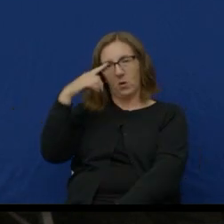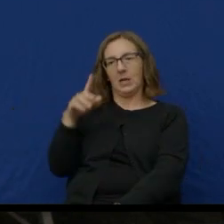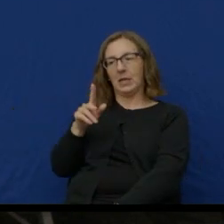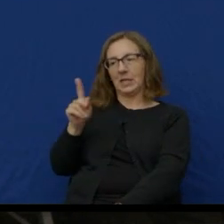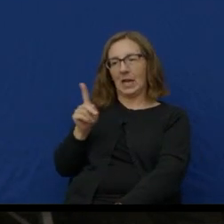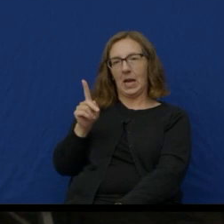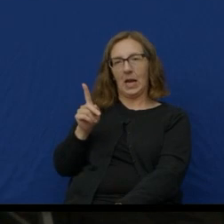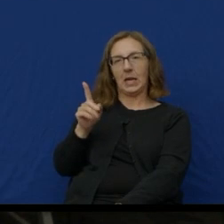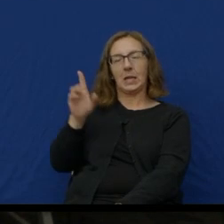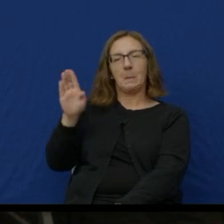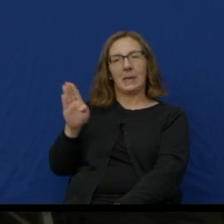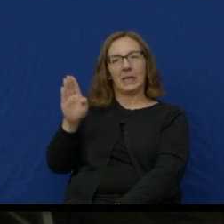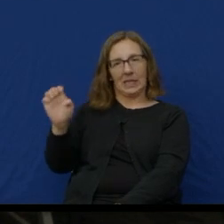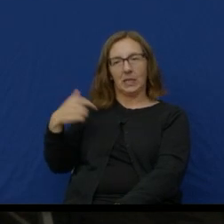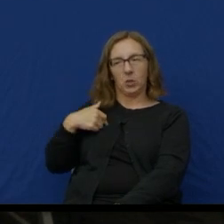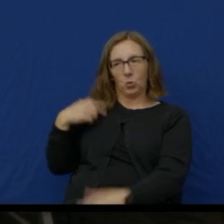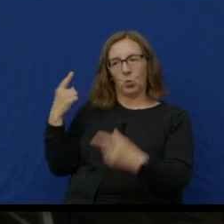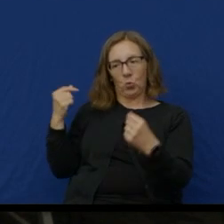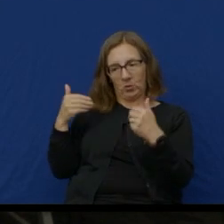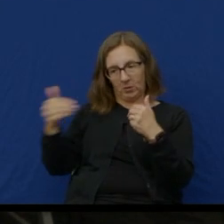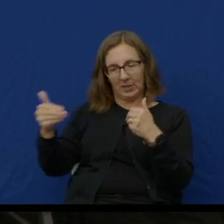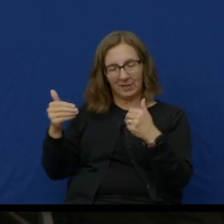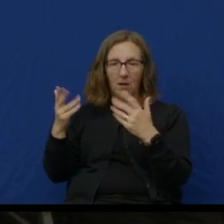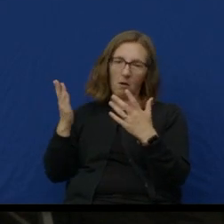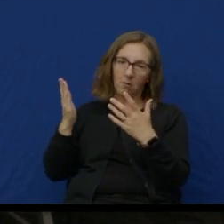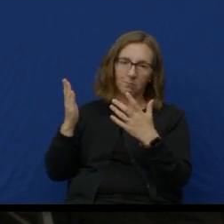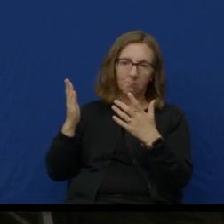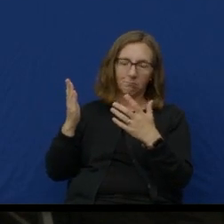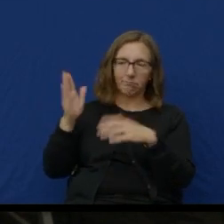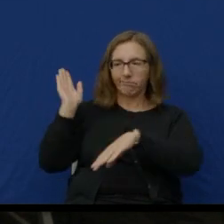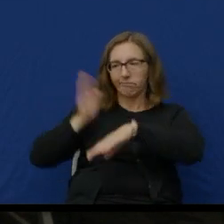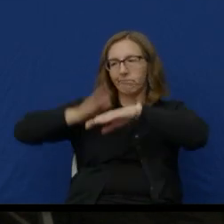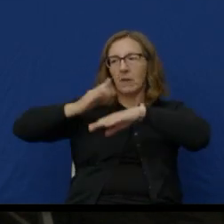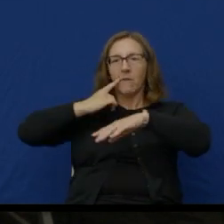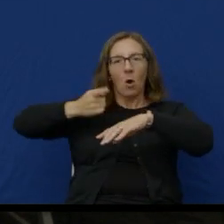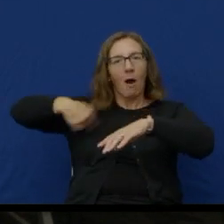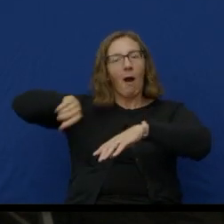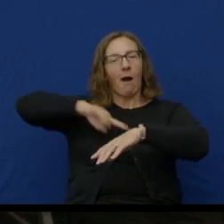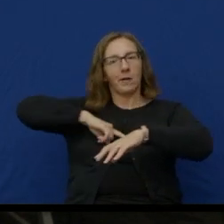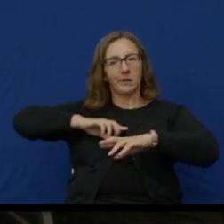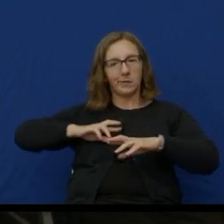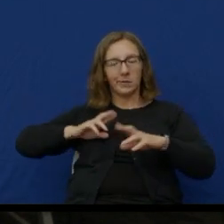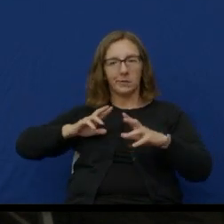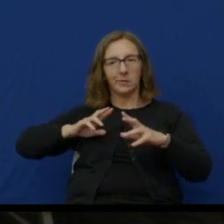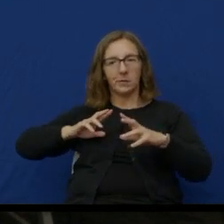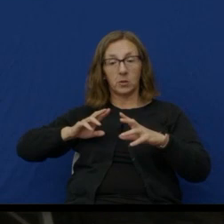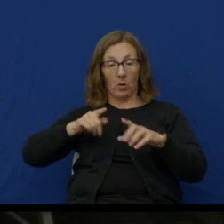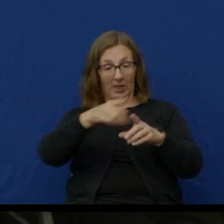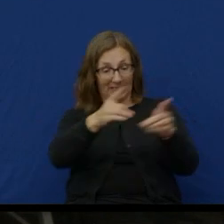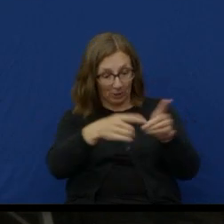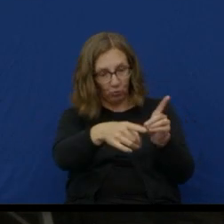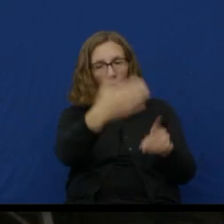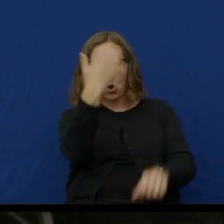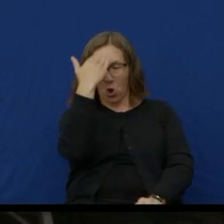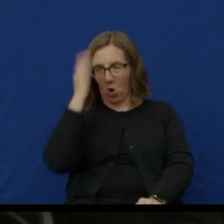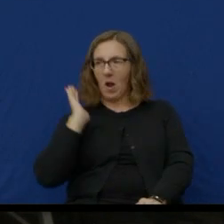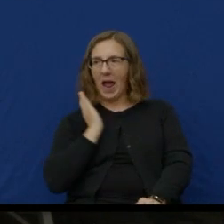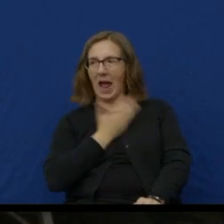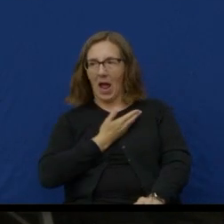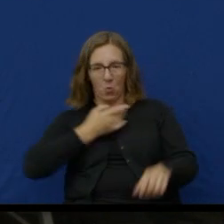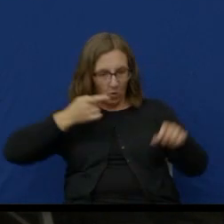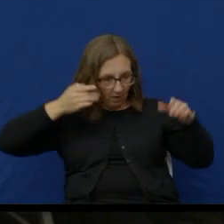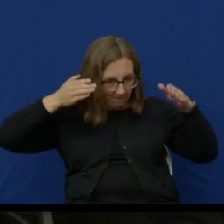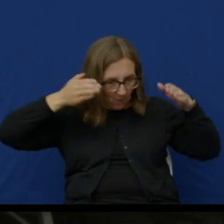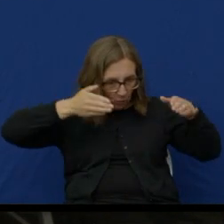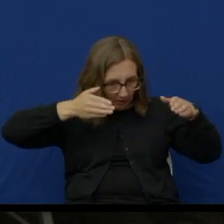I looked at it. And then it's a call to action that the districts would know what our focus is and where we're going as a